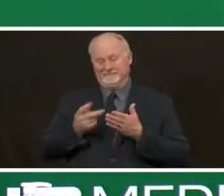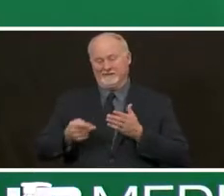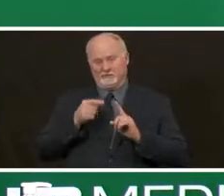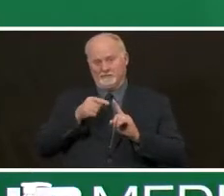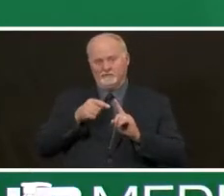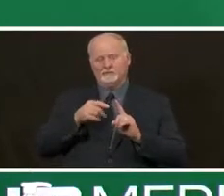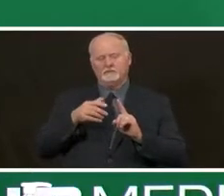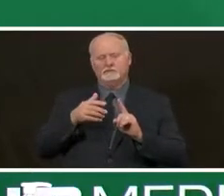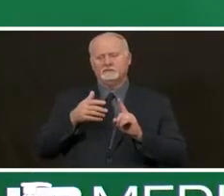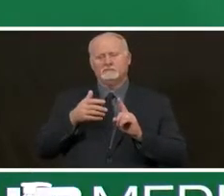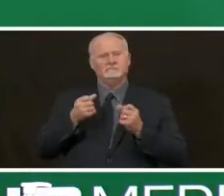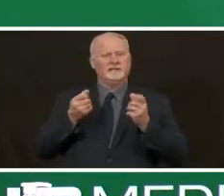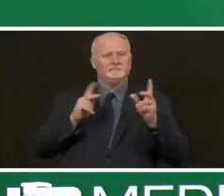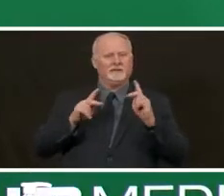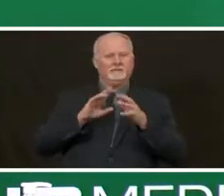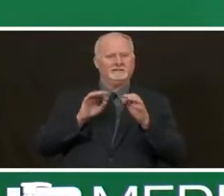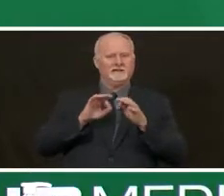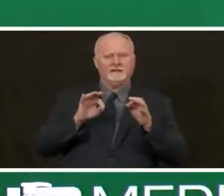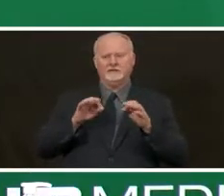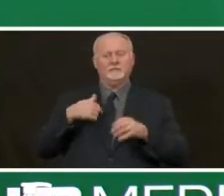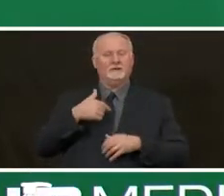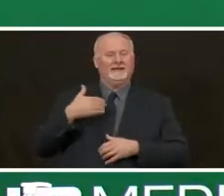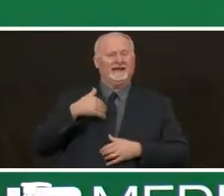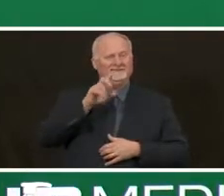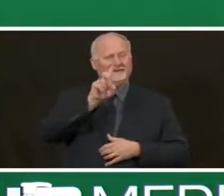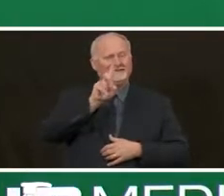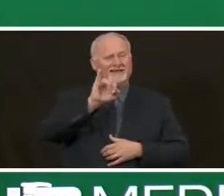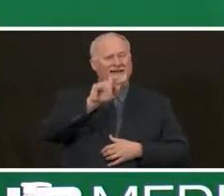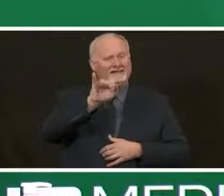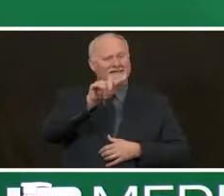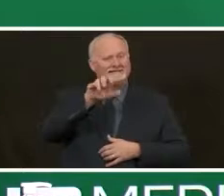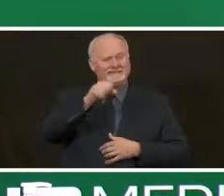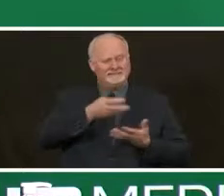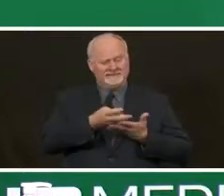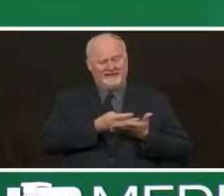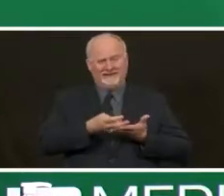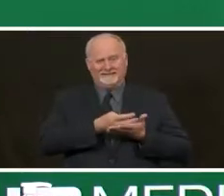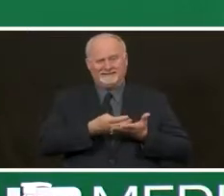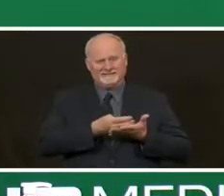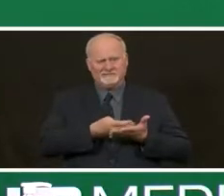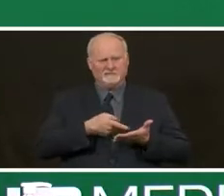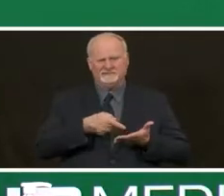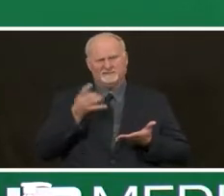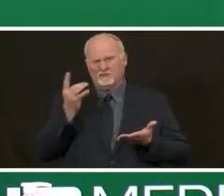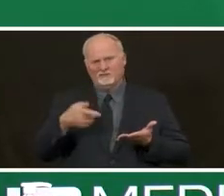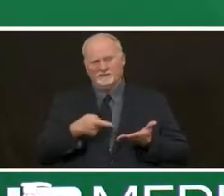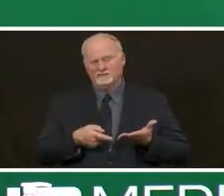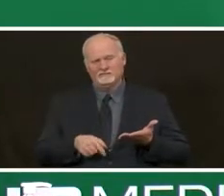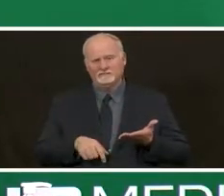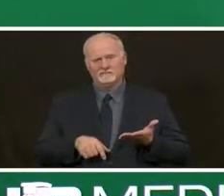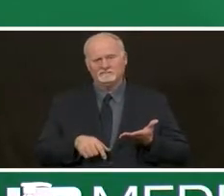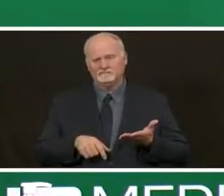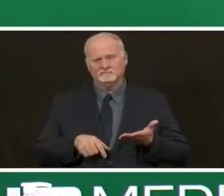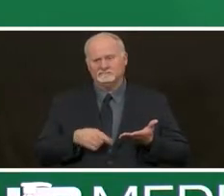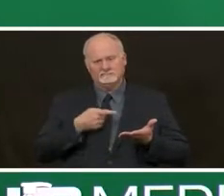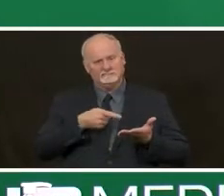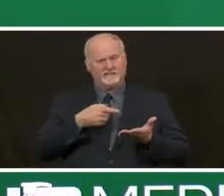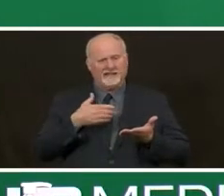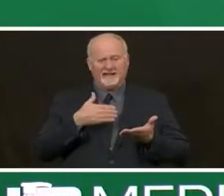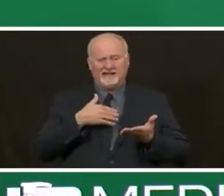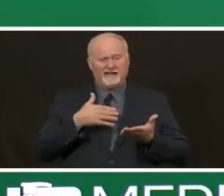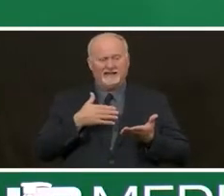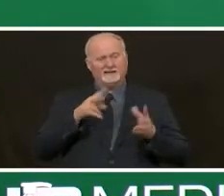many people sort of say, well, we've got dialysis, we're good. But dialysis is awful. It comes with a